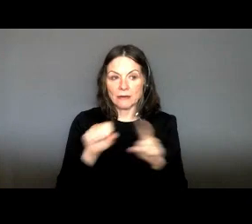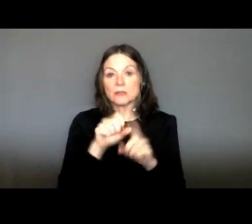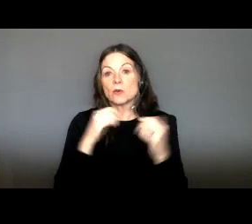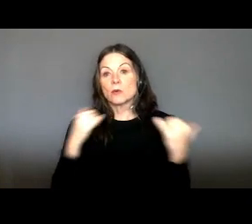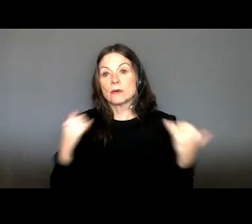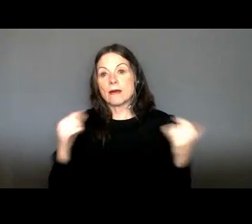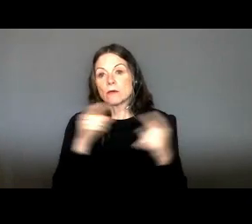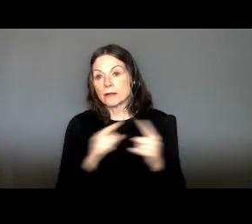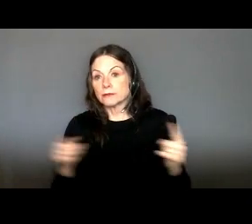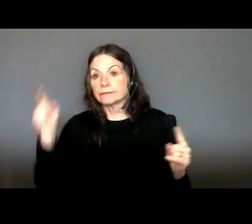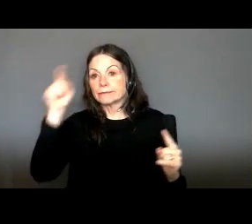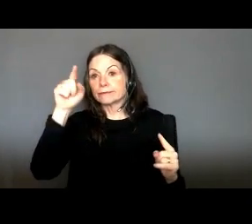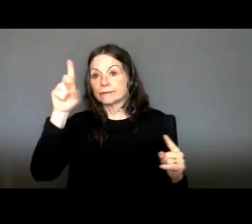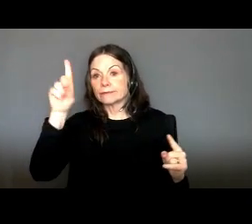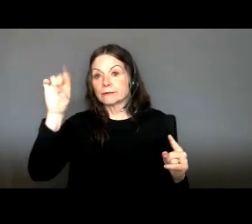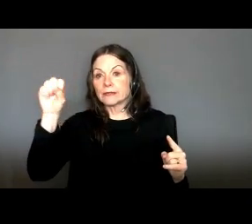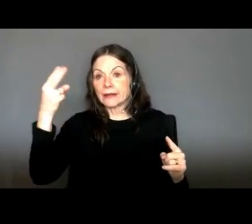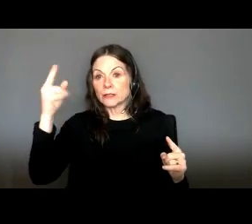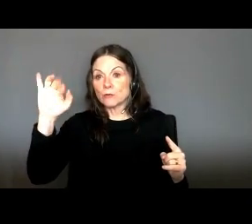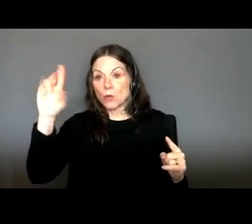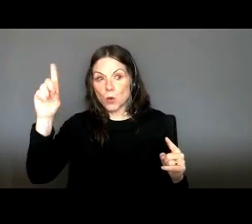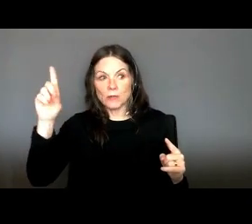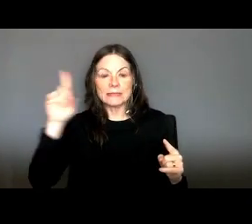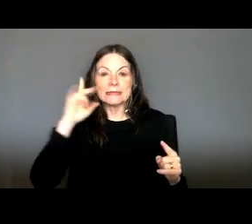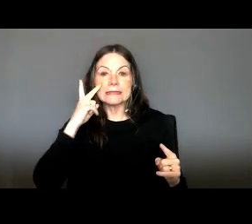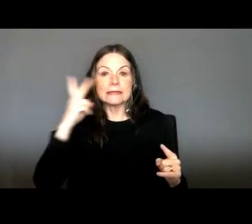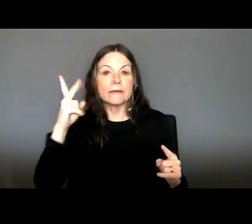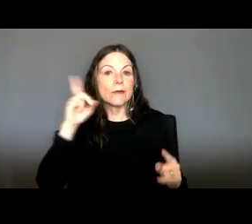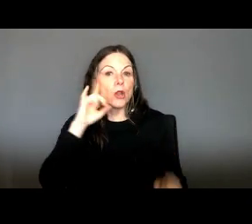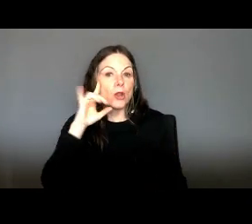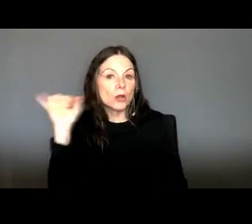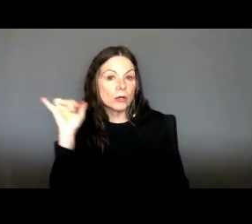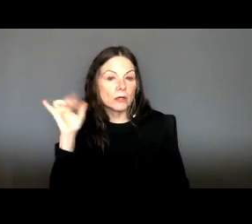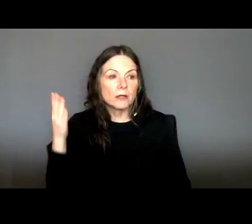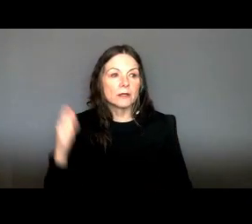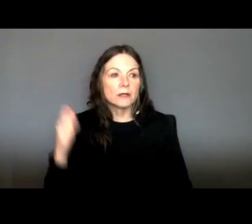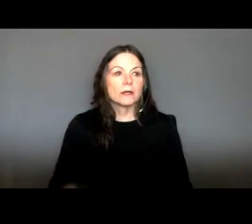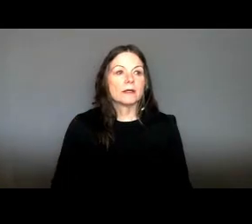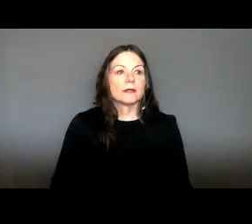dashboard and look at our dashboard, how it looks like, and what we can